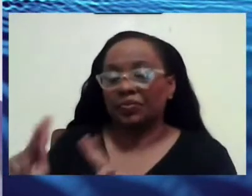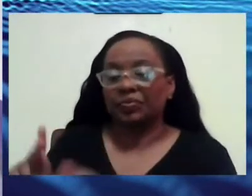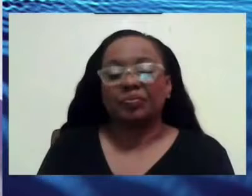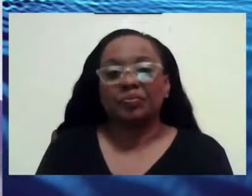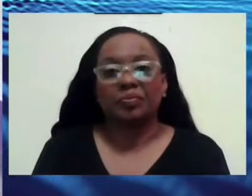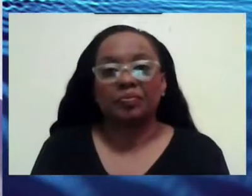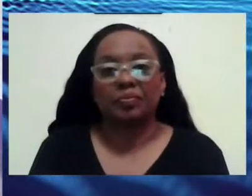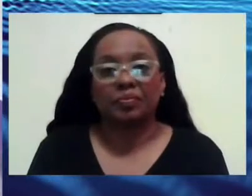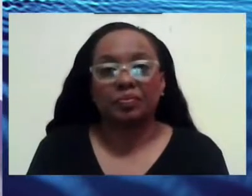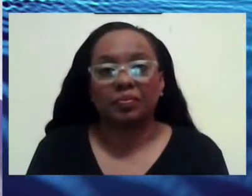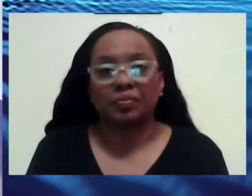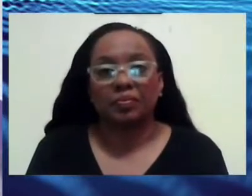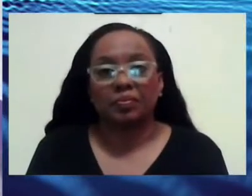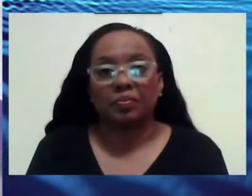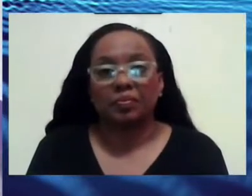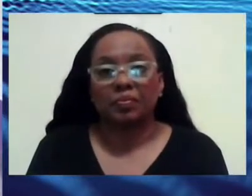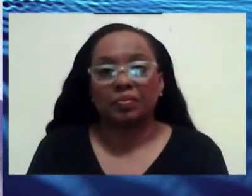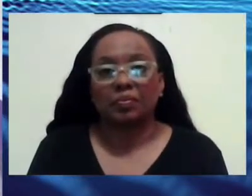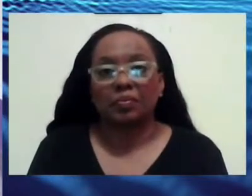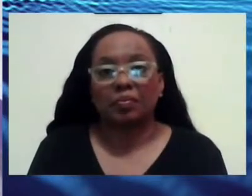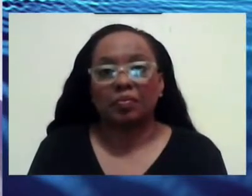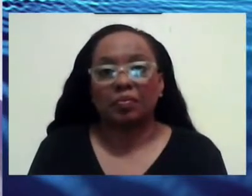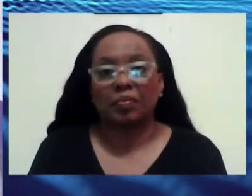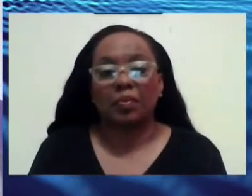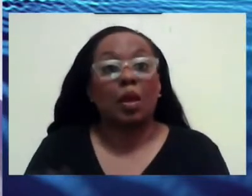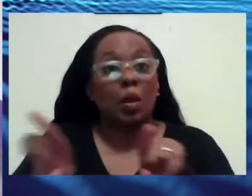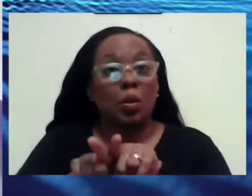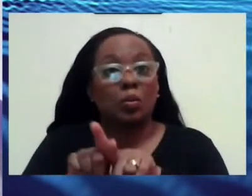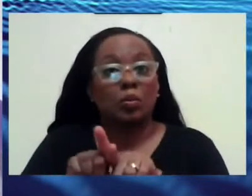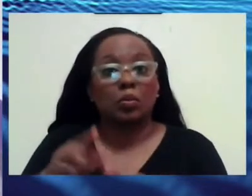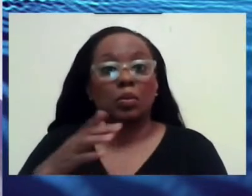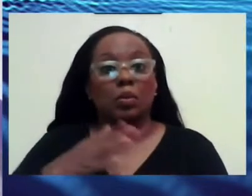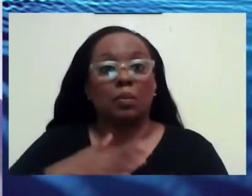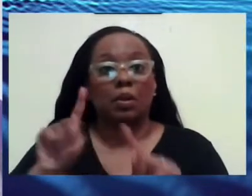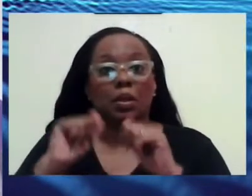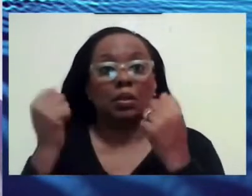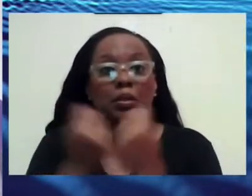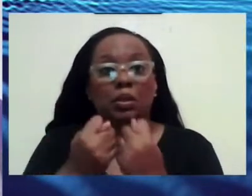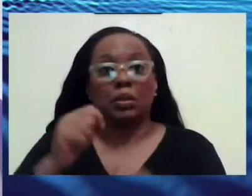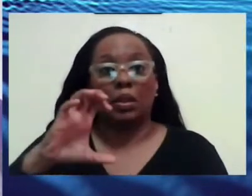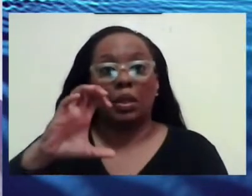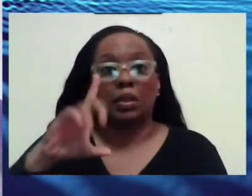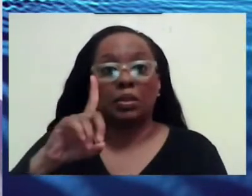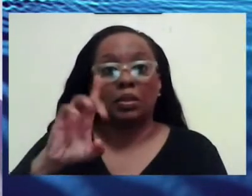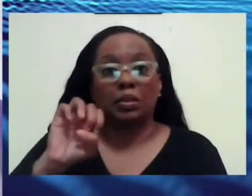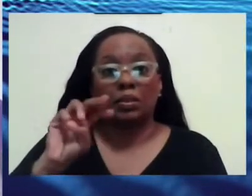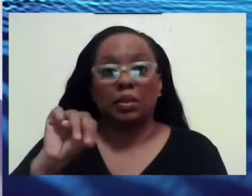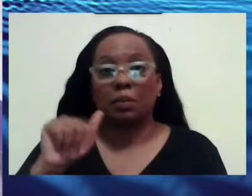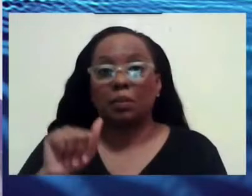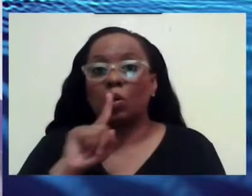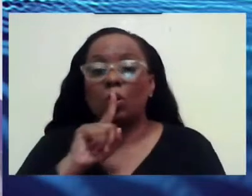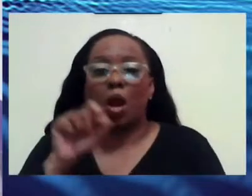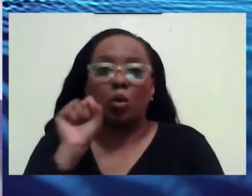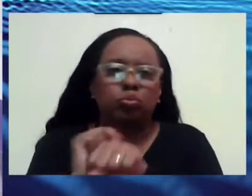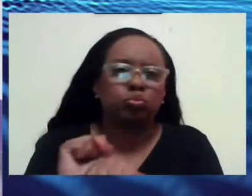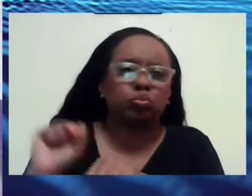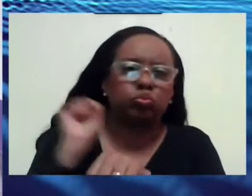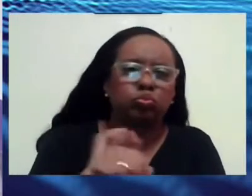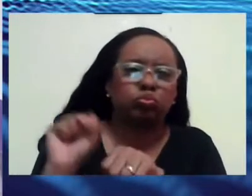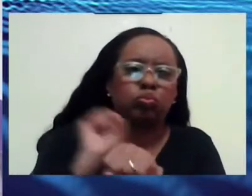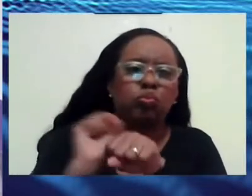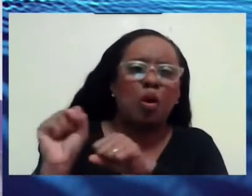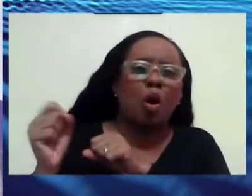And finally, just to the CDEMA coordinating unit team, I absolutely want to recognize the very hard work that they have been doing